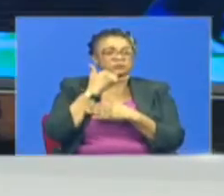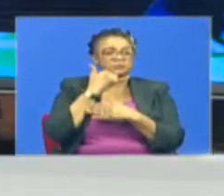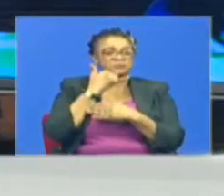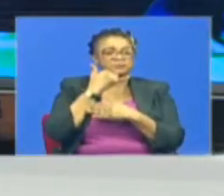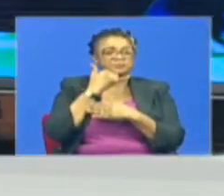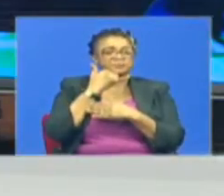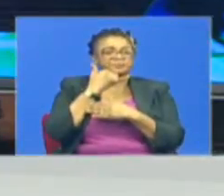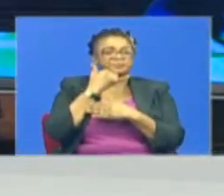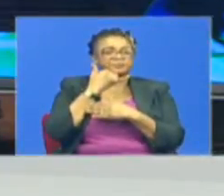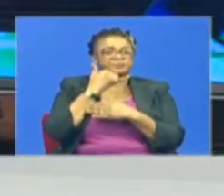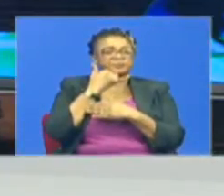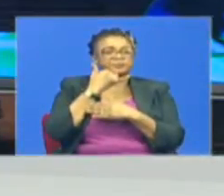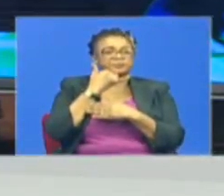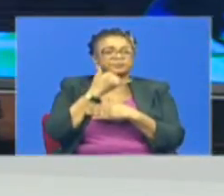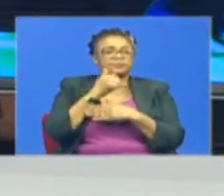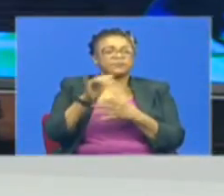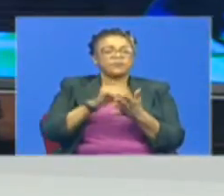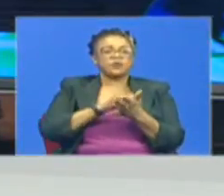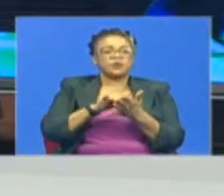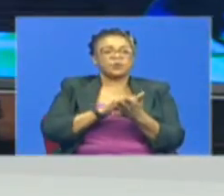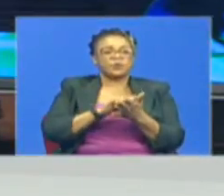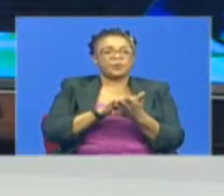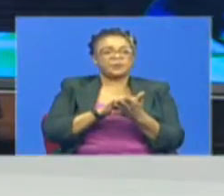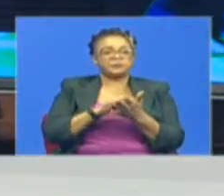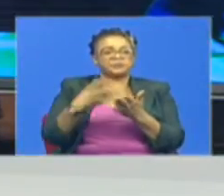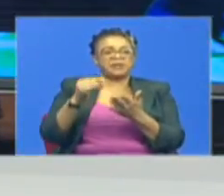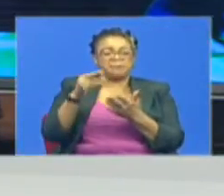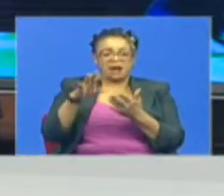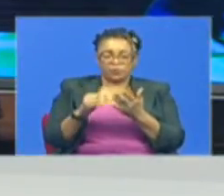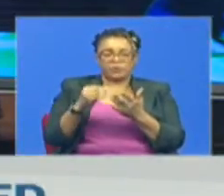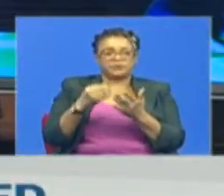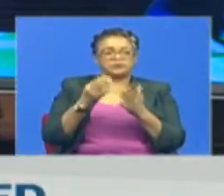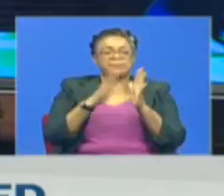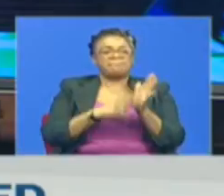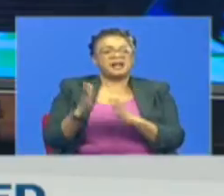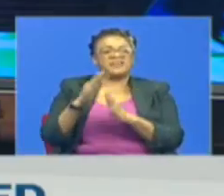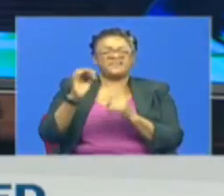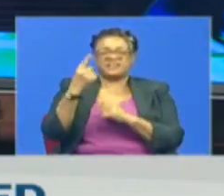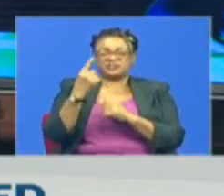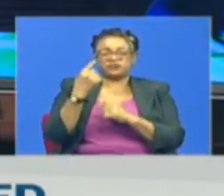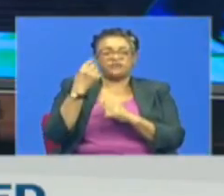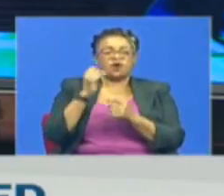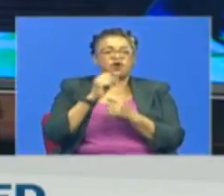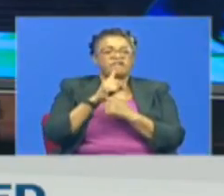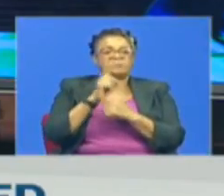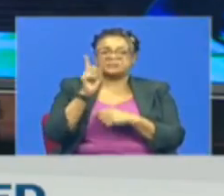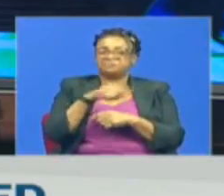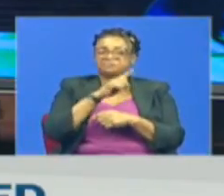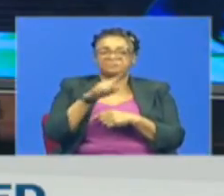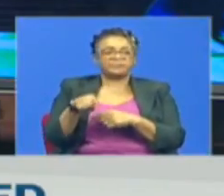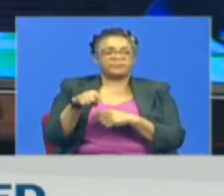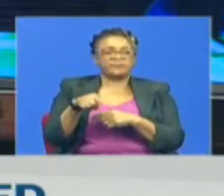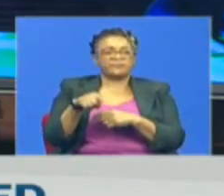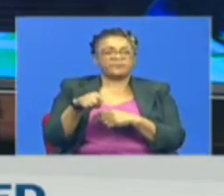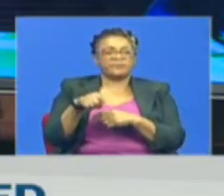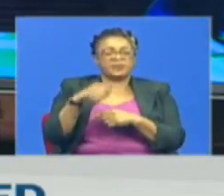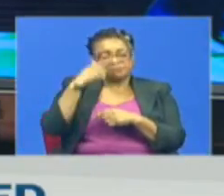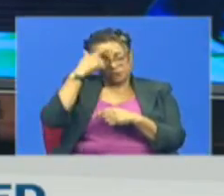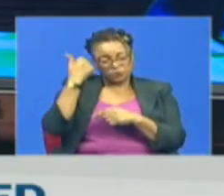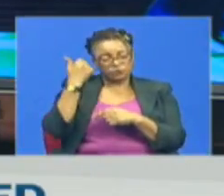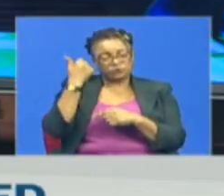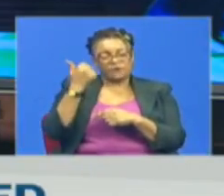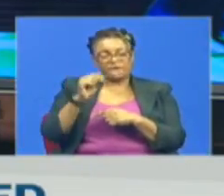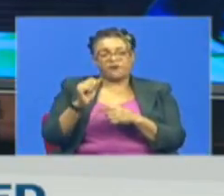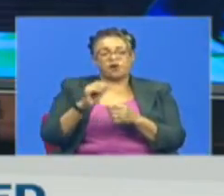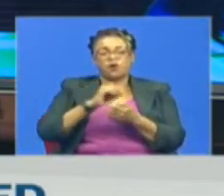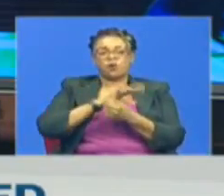directly to their phones. Now, New York's famed marathon planned for the 1st of November has been cancelled due to the coronavirus pandemic, according